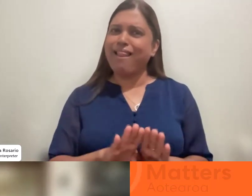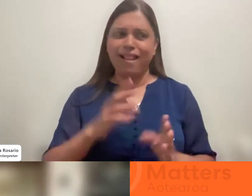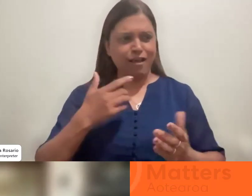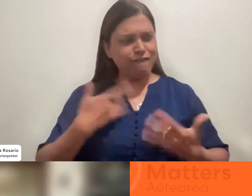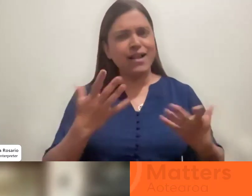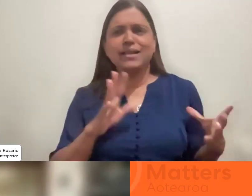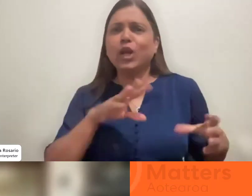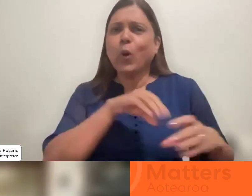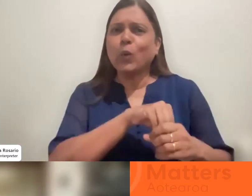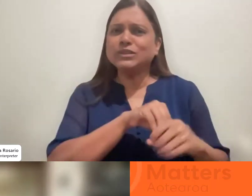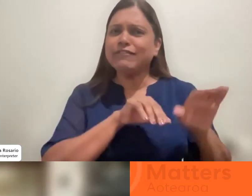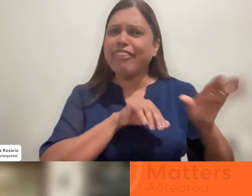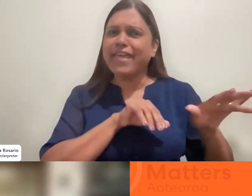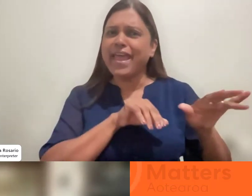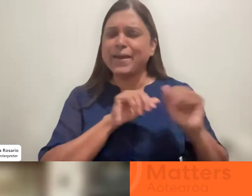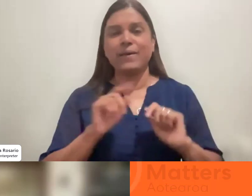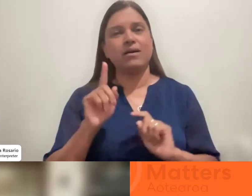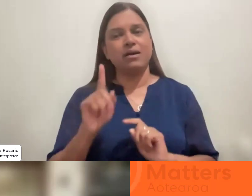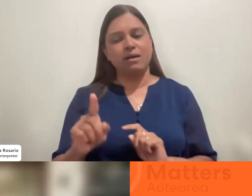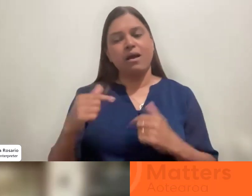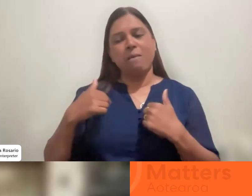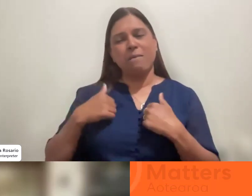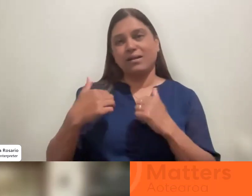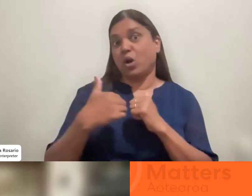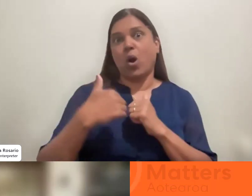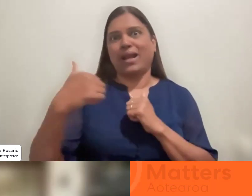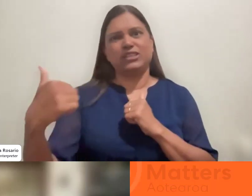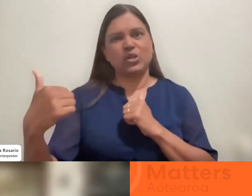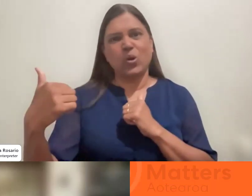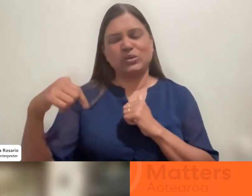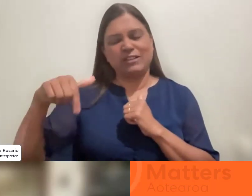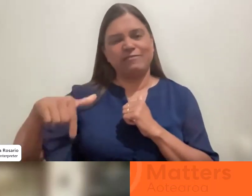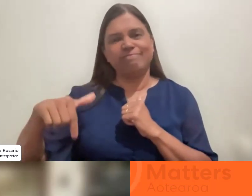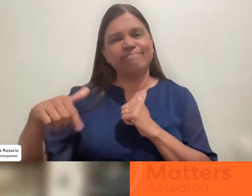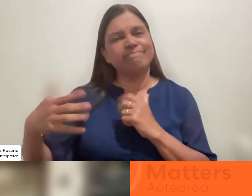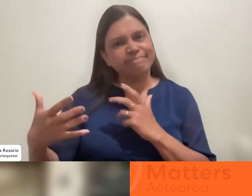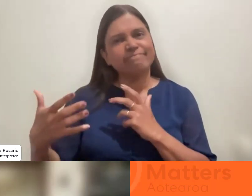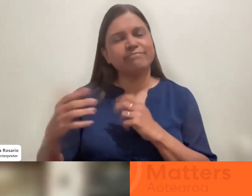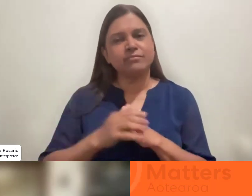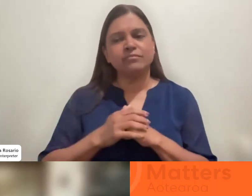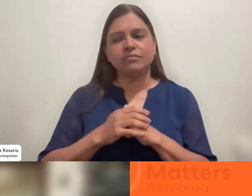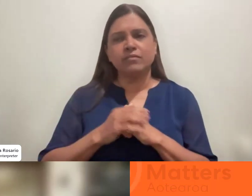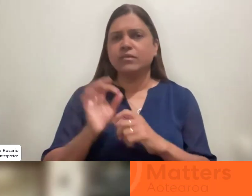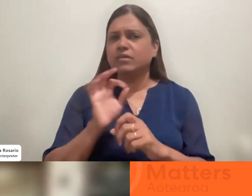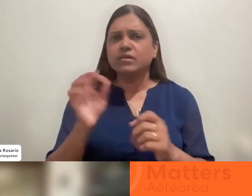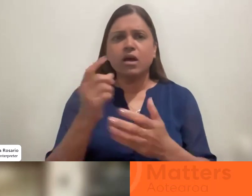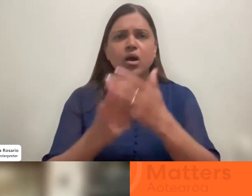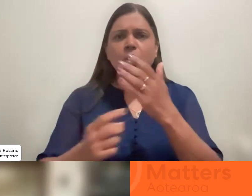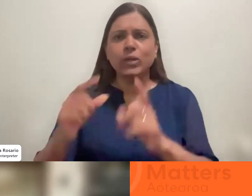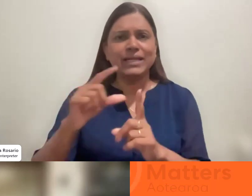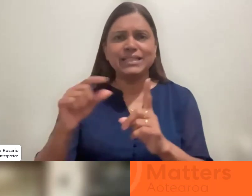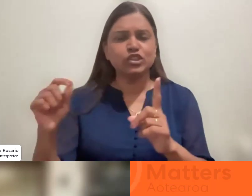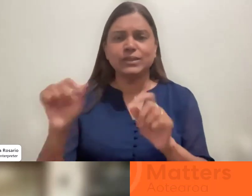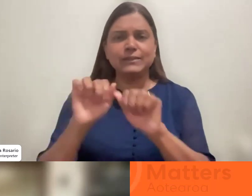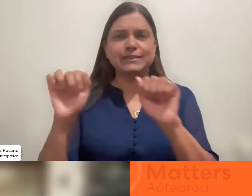I wanted to get across with this comment is that it's not only the digital systems that need to change, but it's society